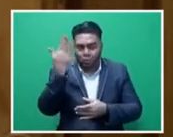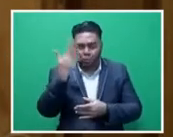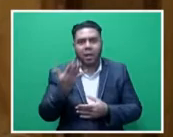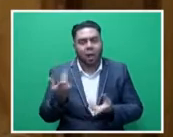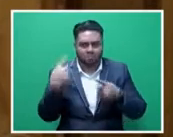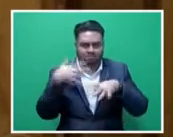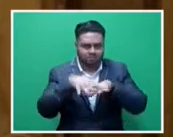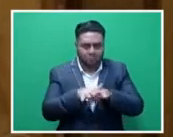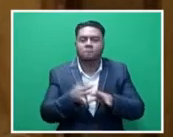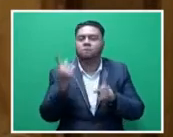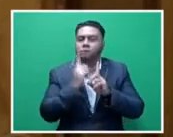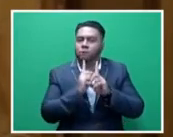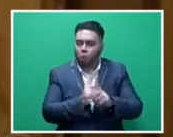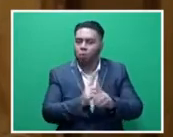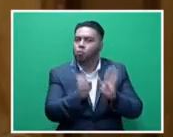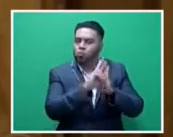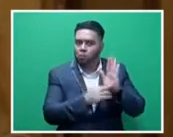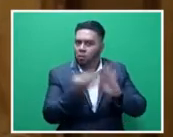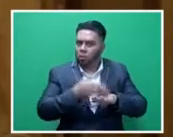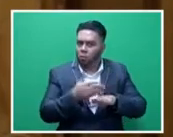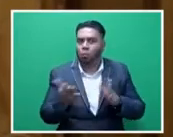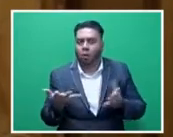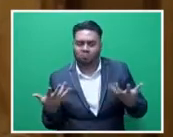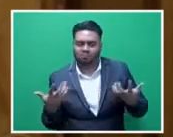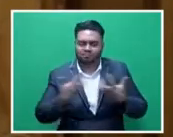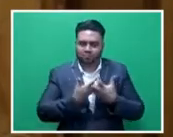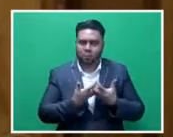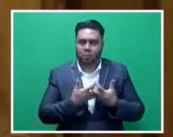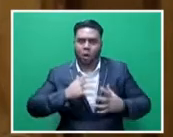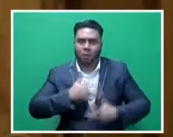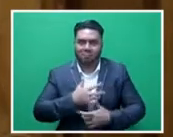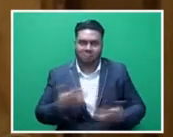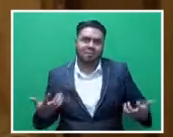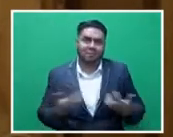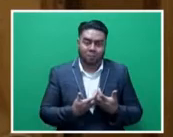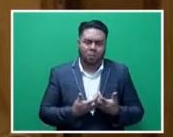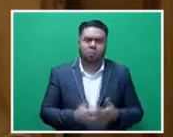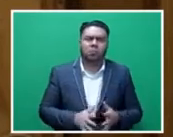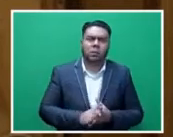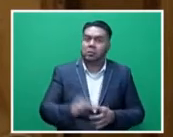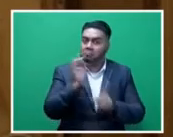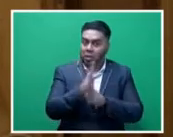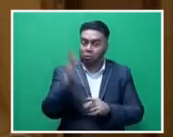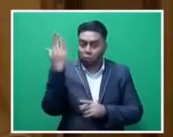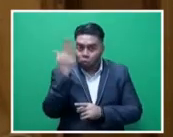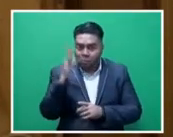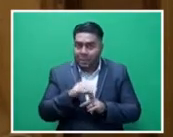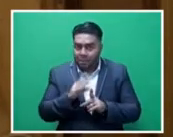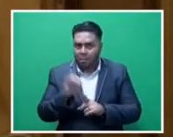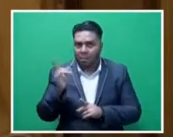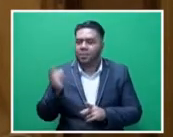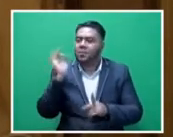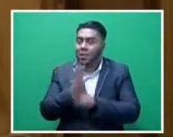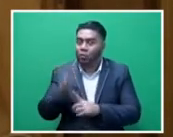that. But at present, reasonable accommodation is being practiced. For example, we have special schools, and special schools have